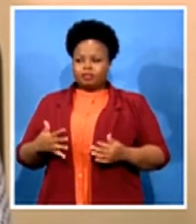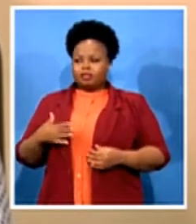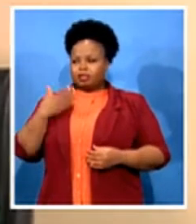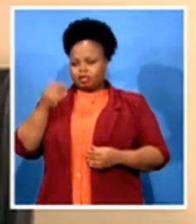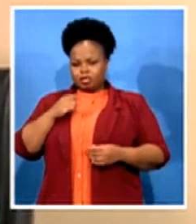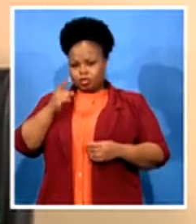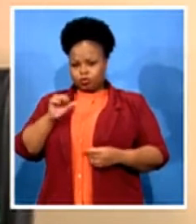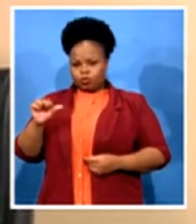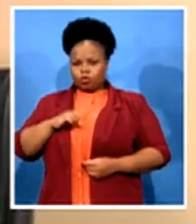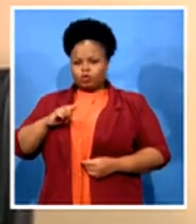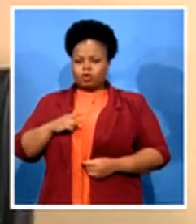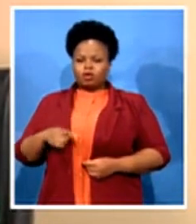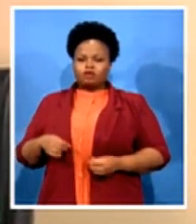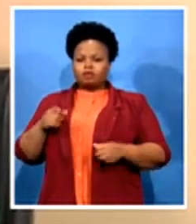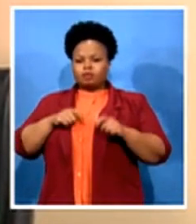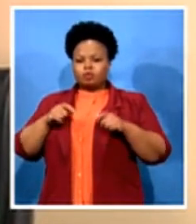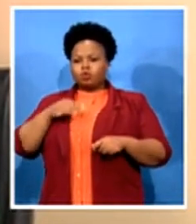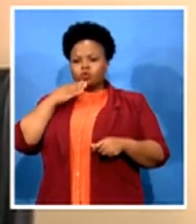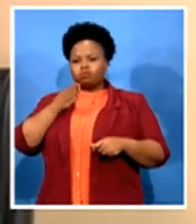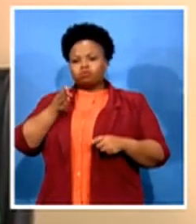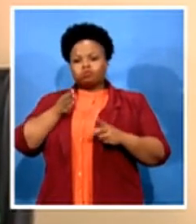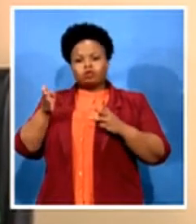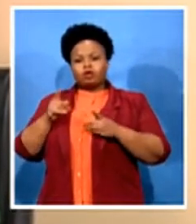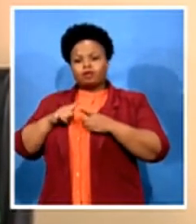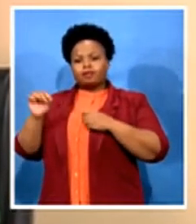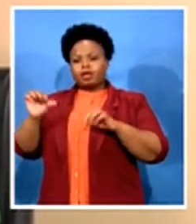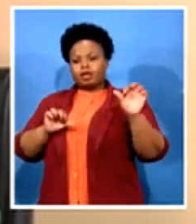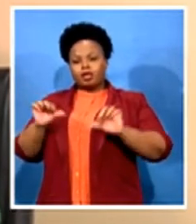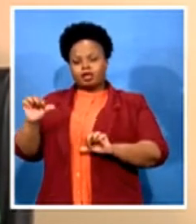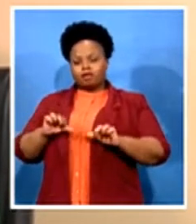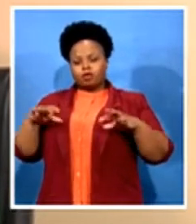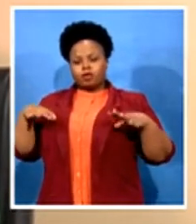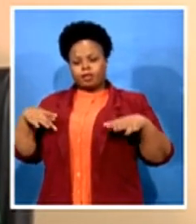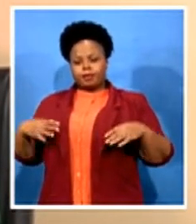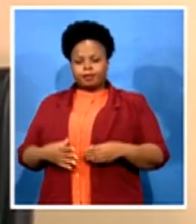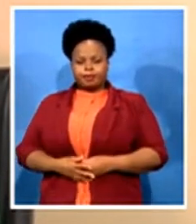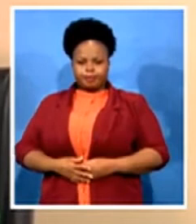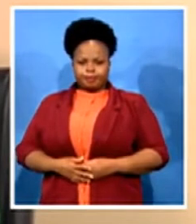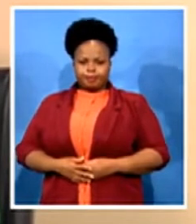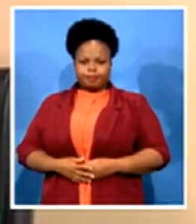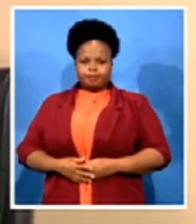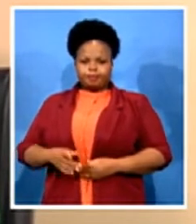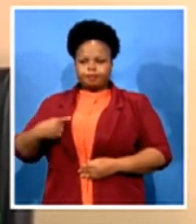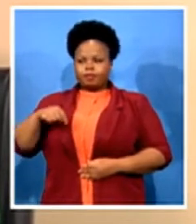makers. We continue planning to be even more ready for bigger